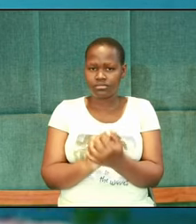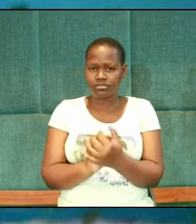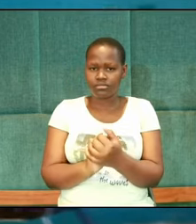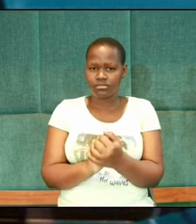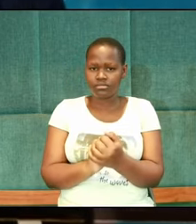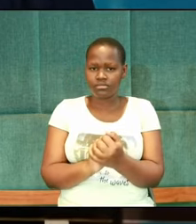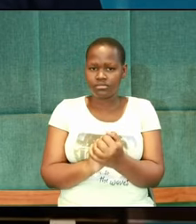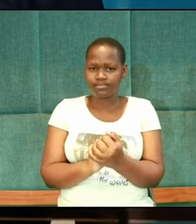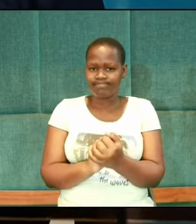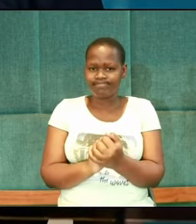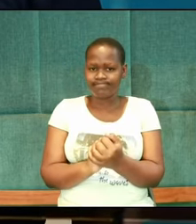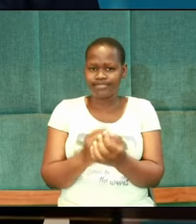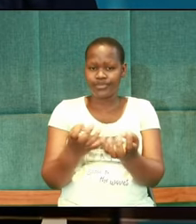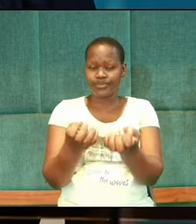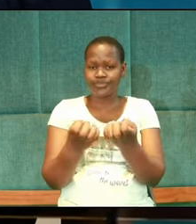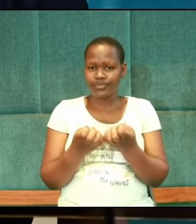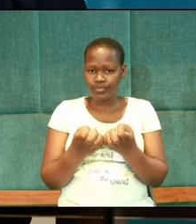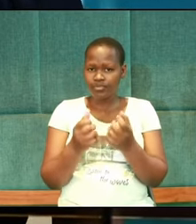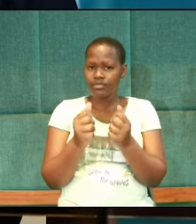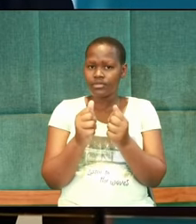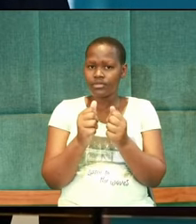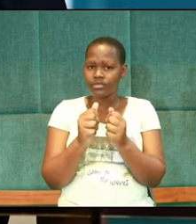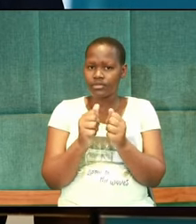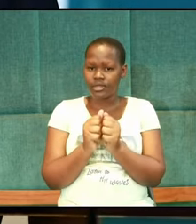You need 10